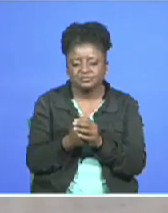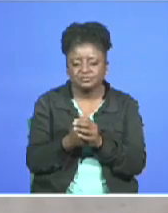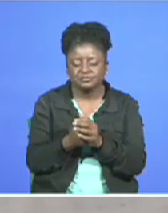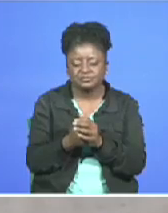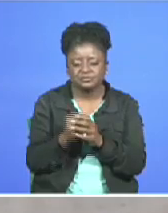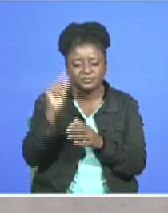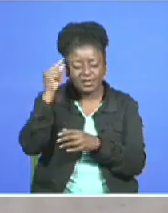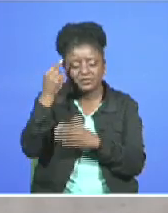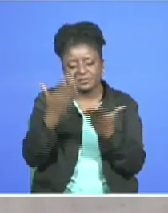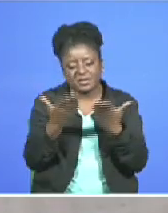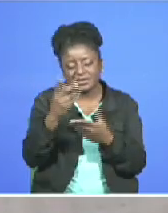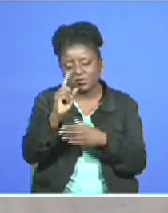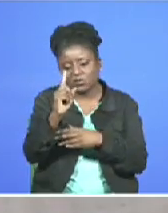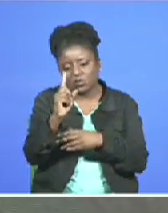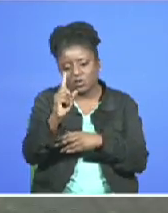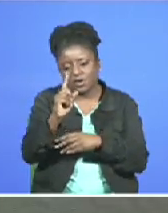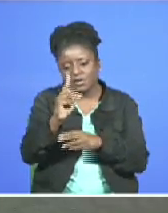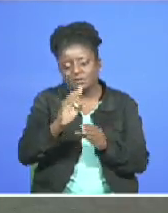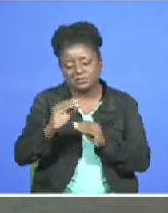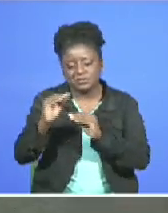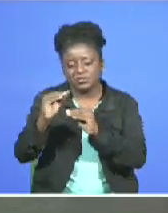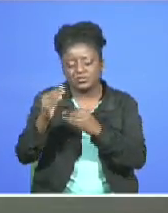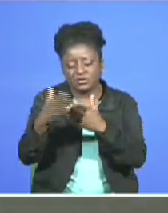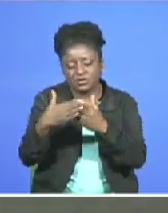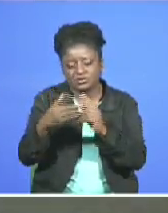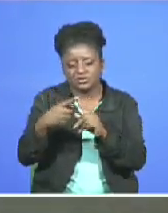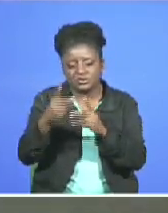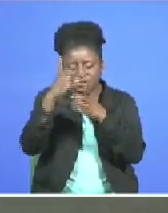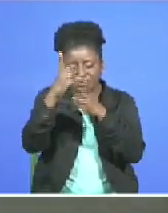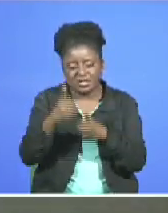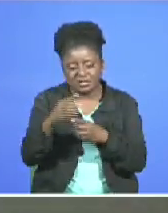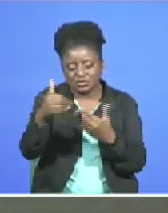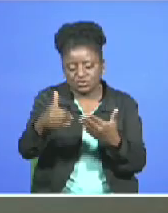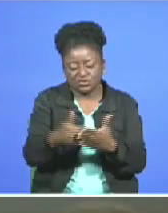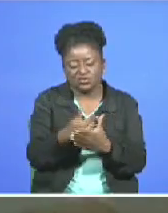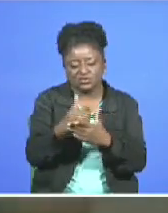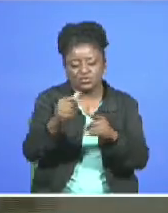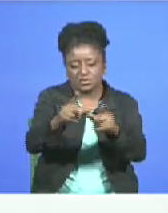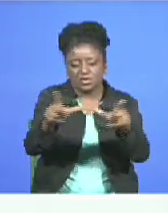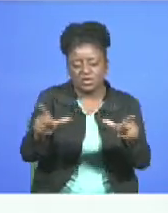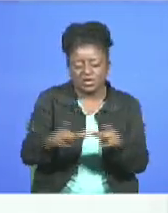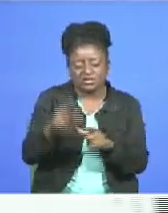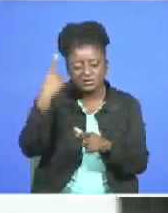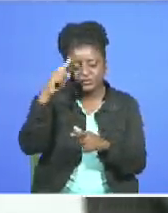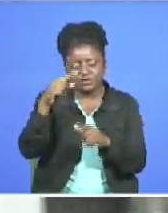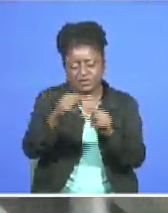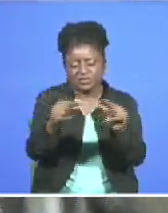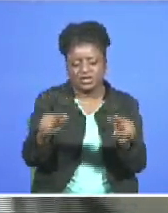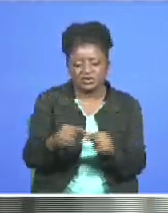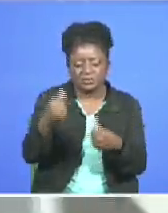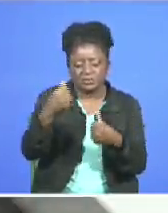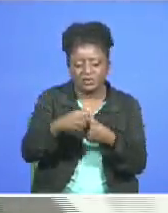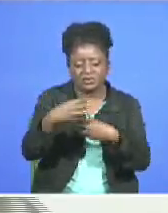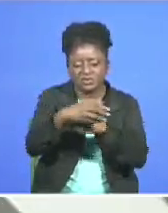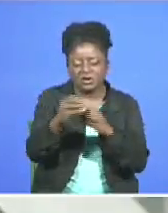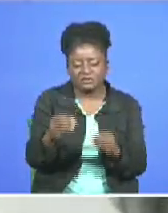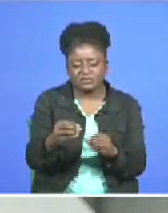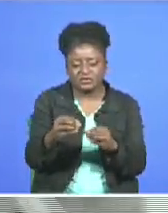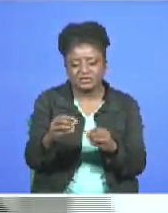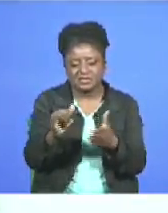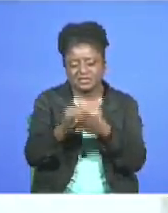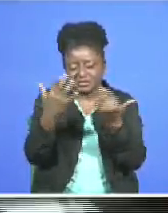Government may be one step closer to determining the new location for the General Post Office that has been condemned in the past and is now